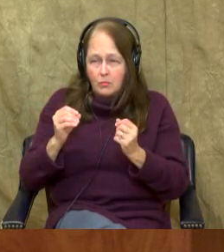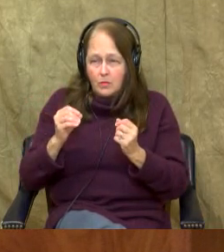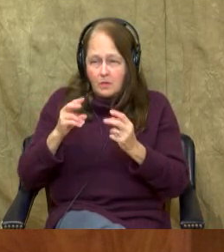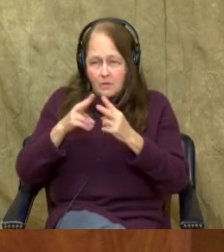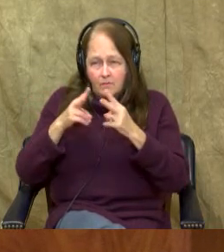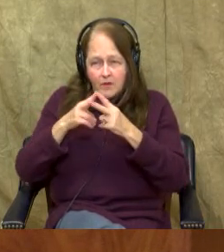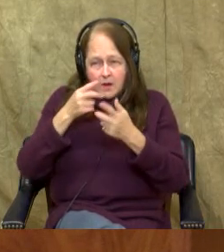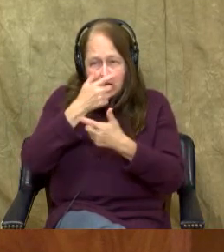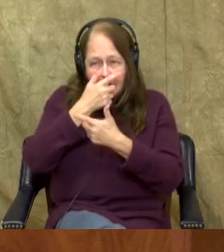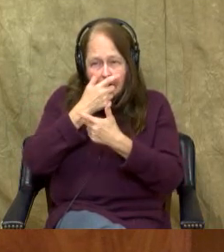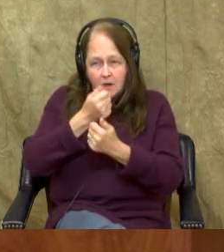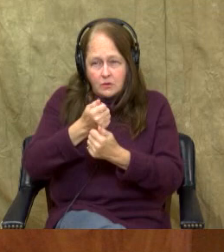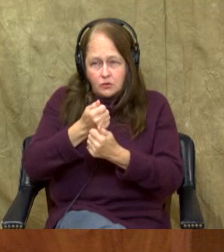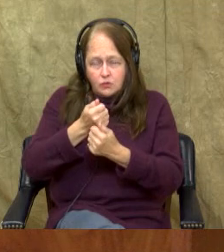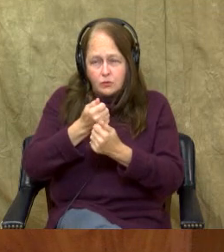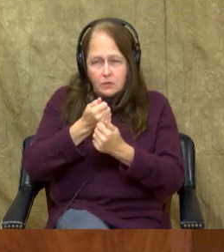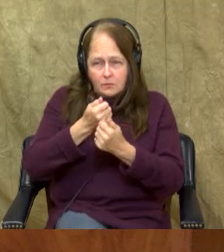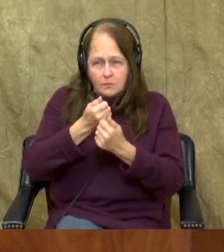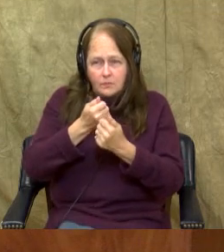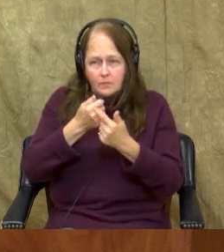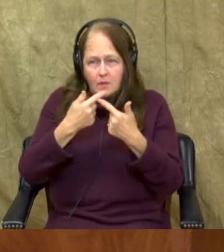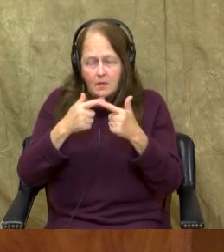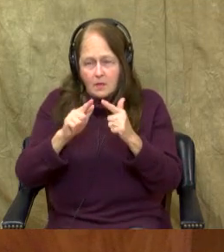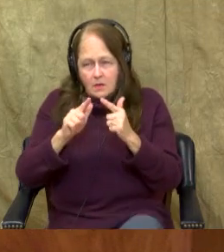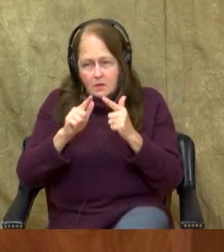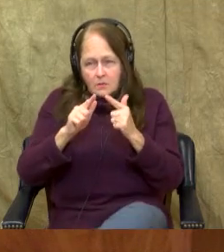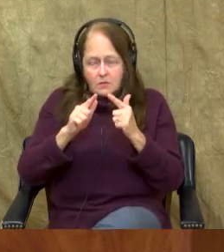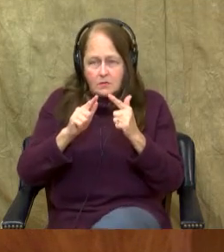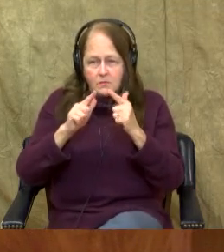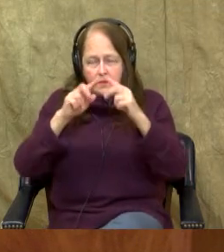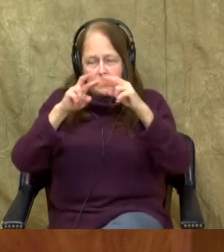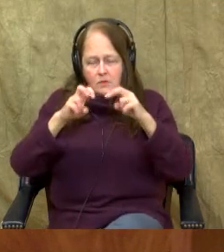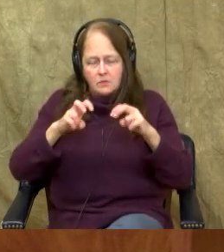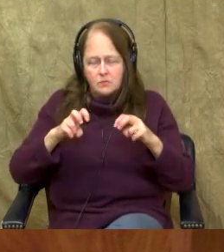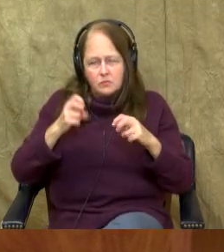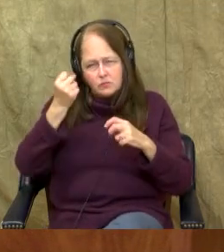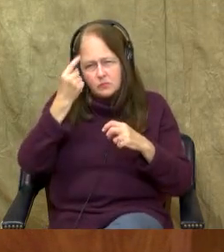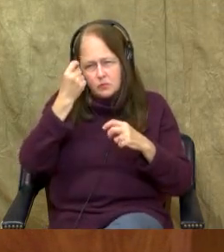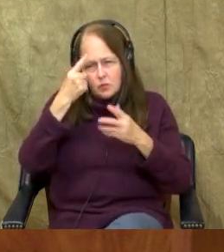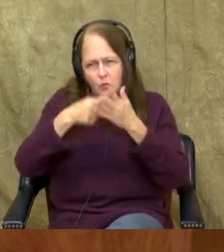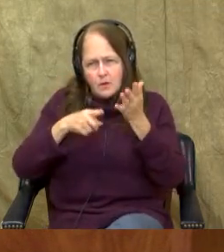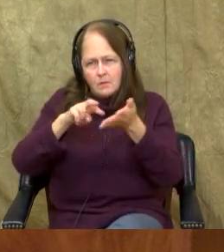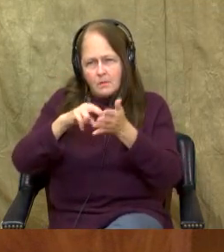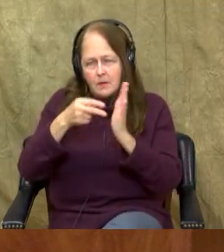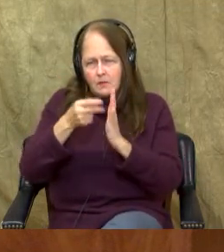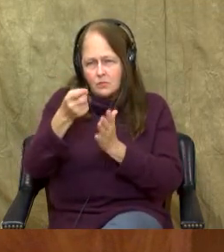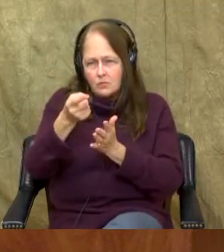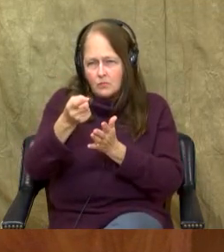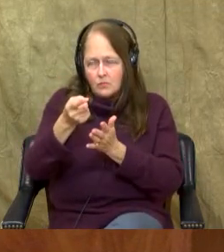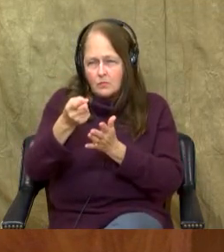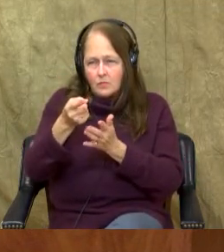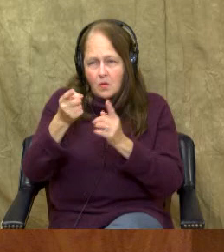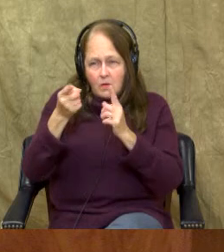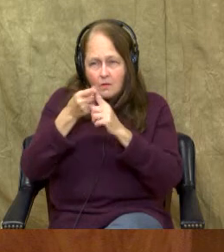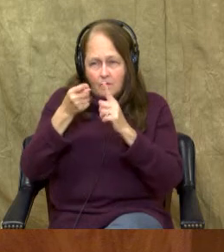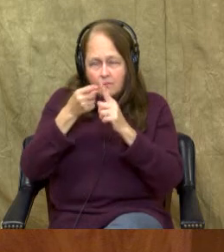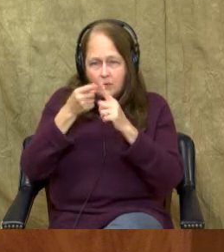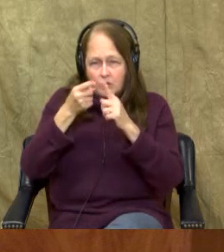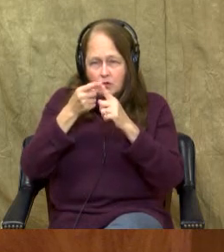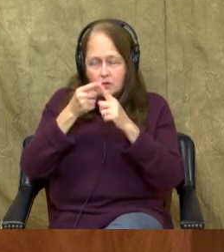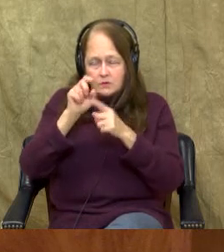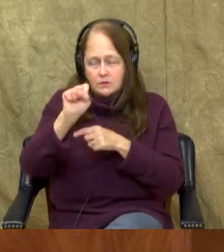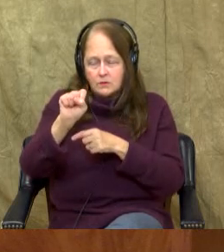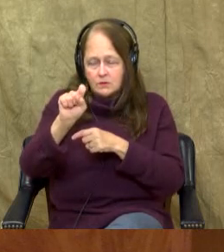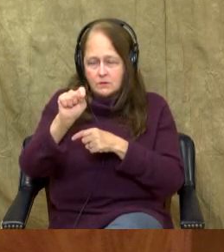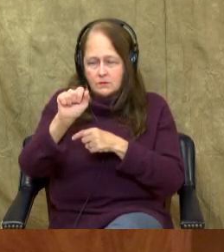Very interesting poem here. Let's break down this text for a deeper understanding. The first stanza